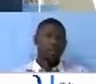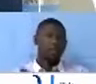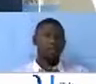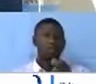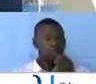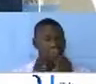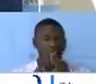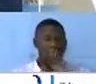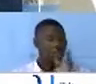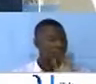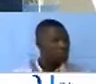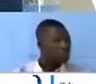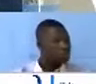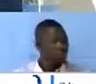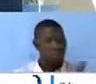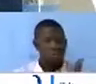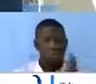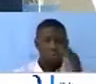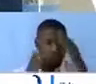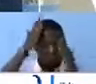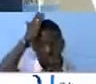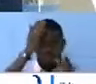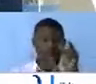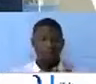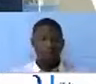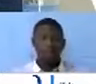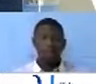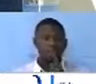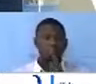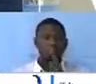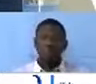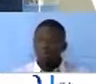any soldier leading the